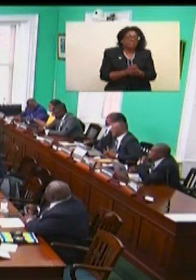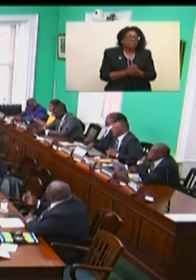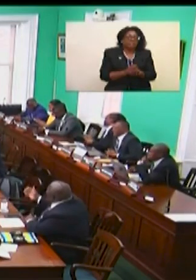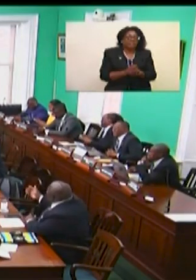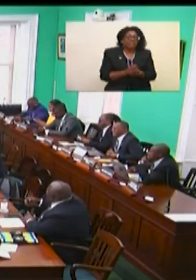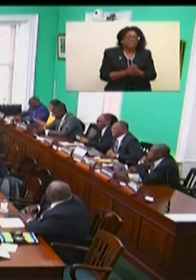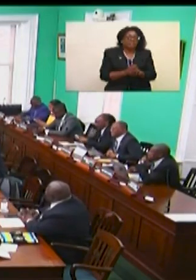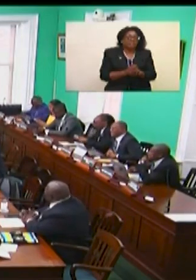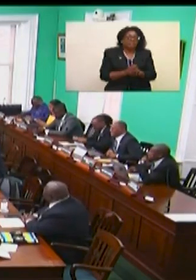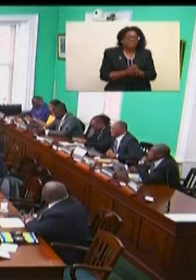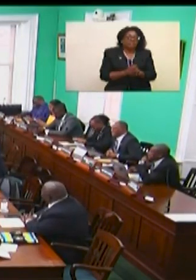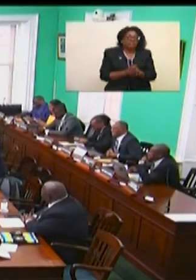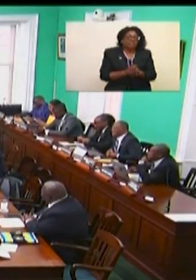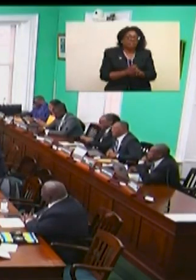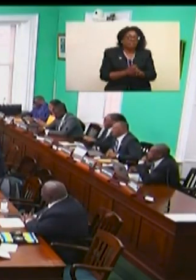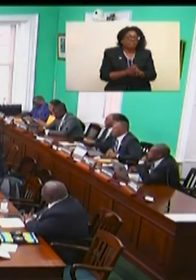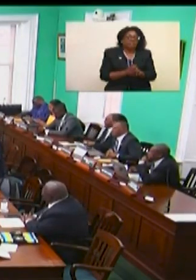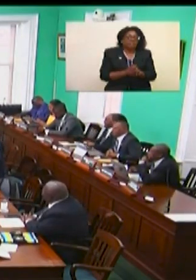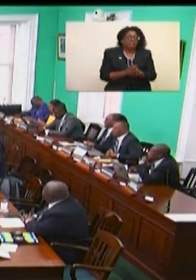Okay.